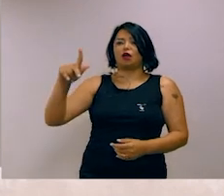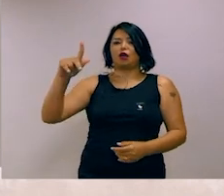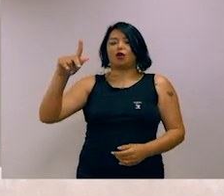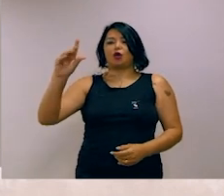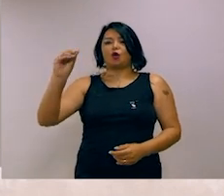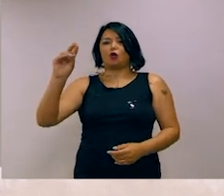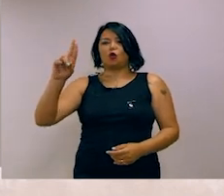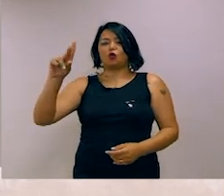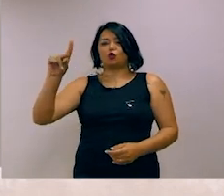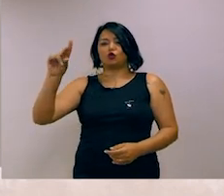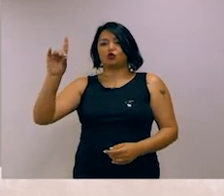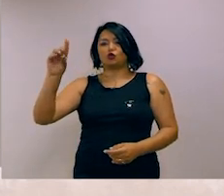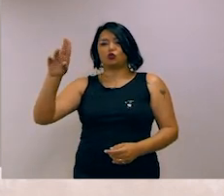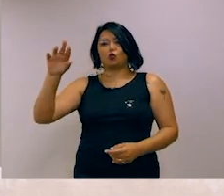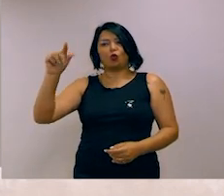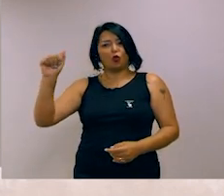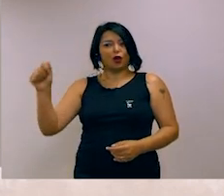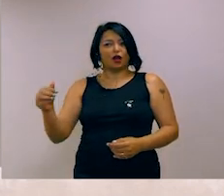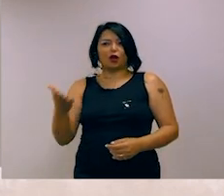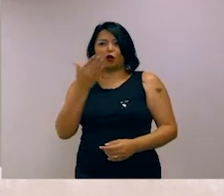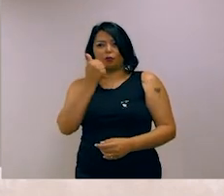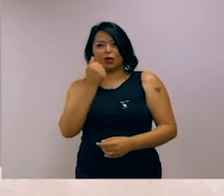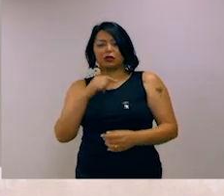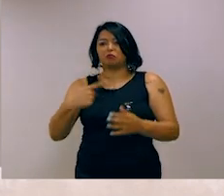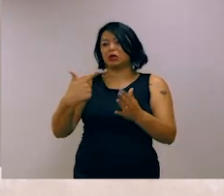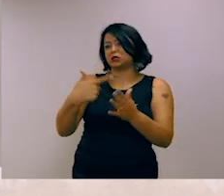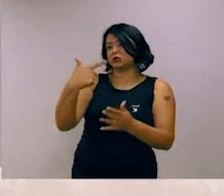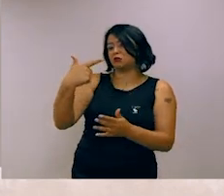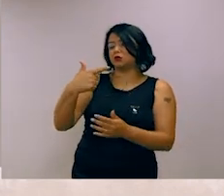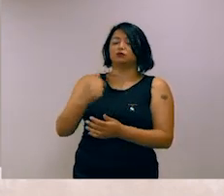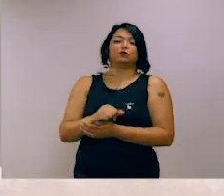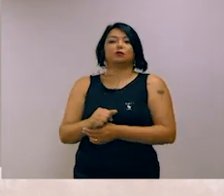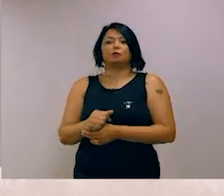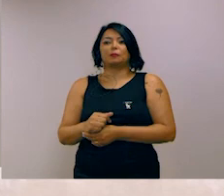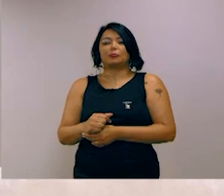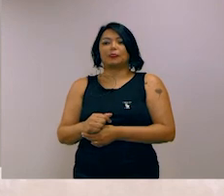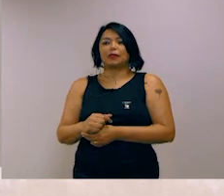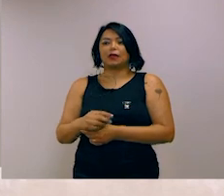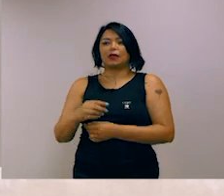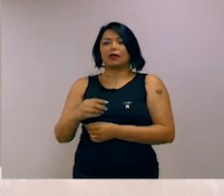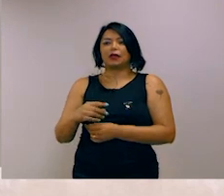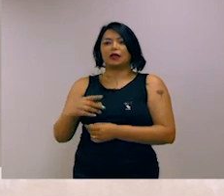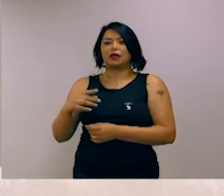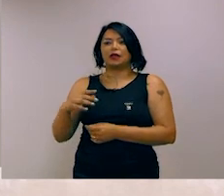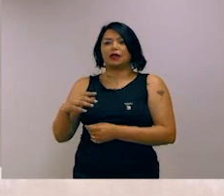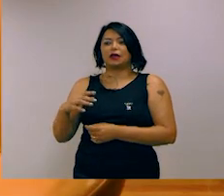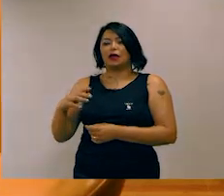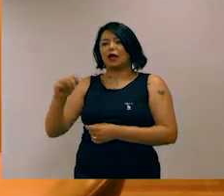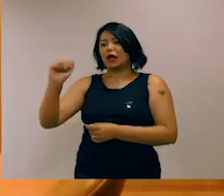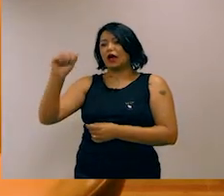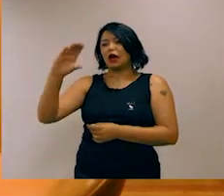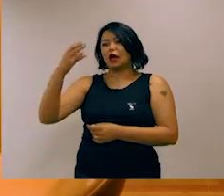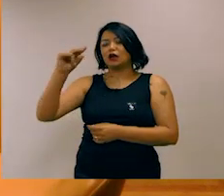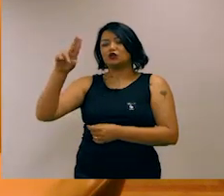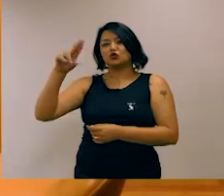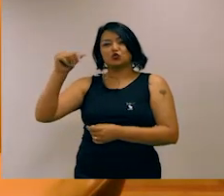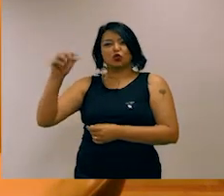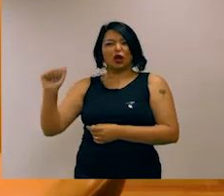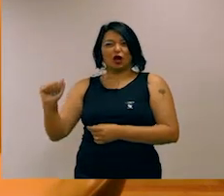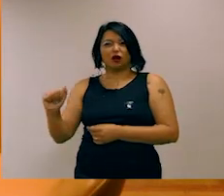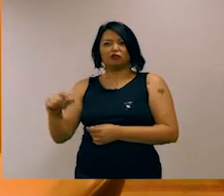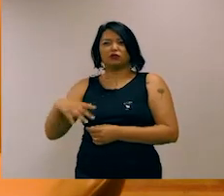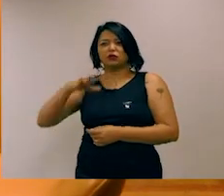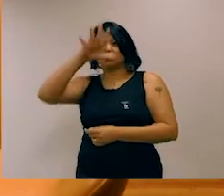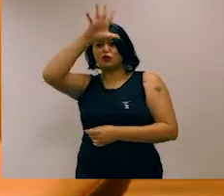The second explanation would be the sugary drinks, soda. And the third explanation is through the fat content,